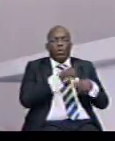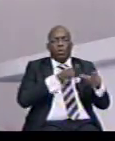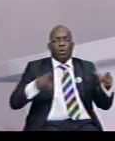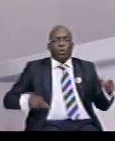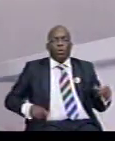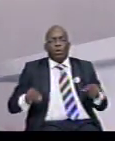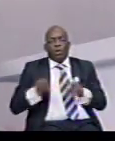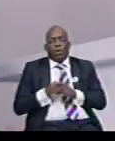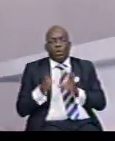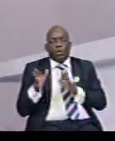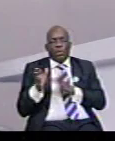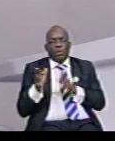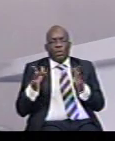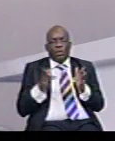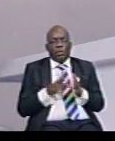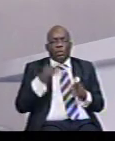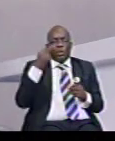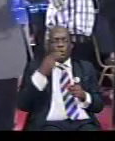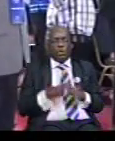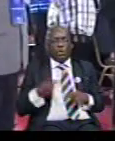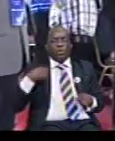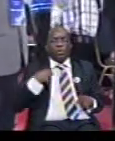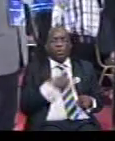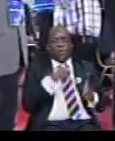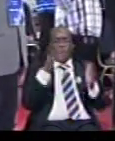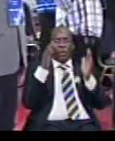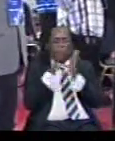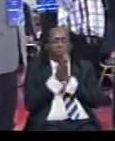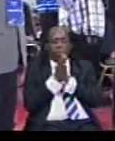Jesus' name we pray.